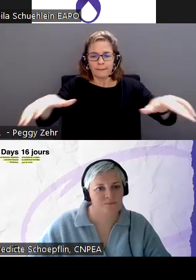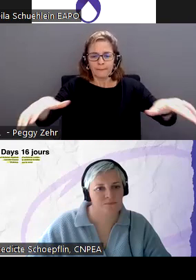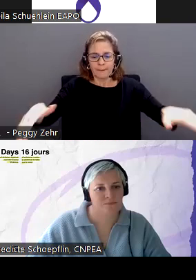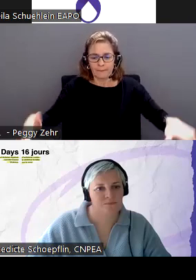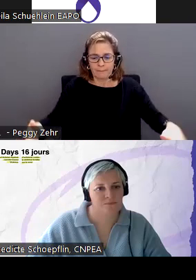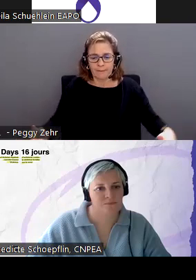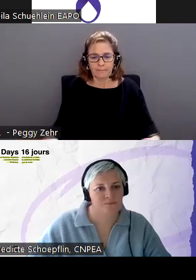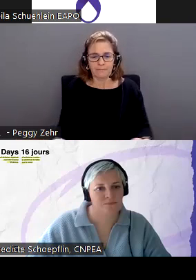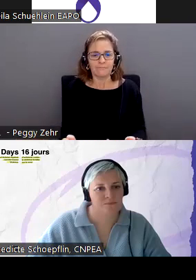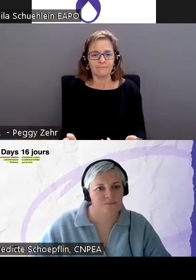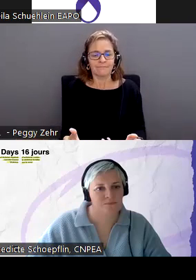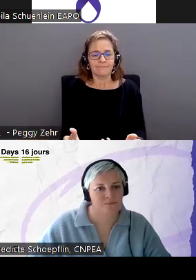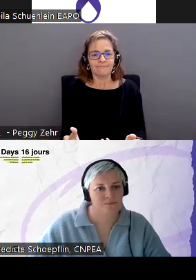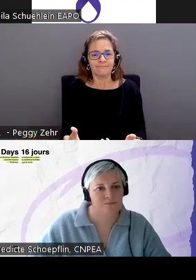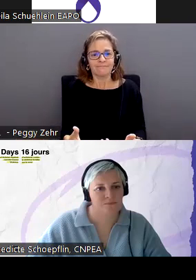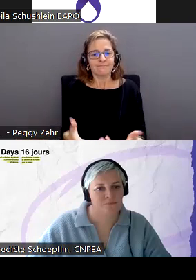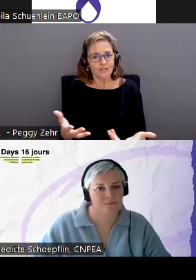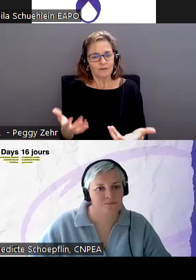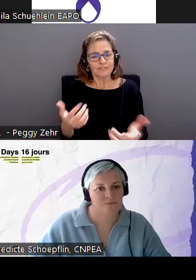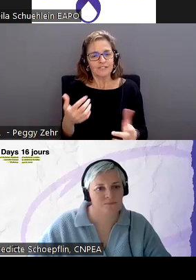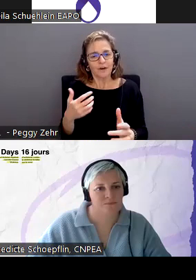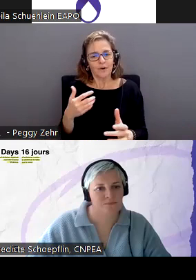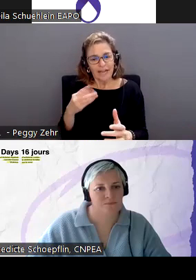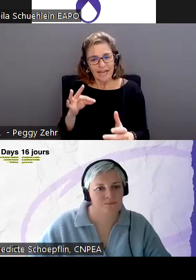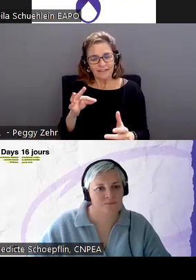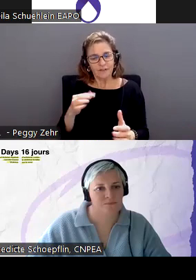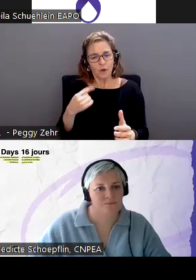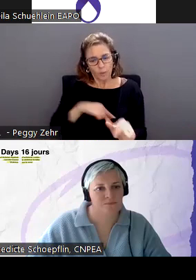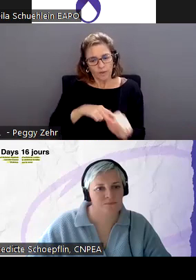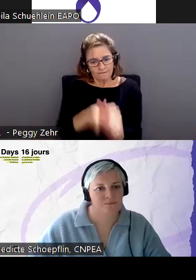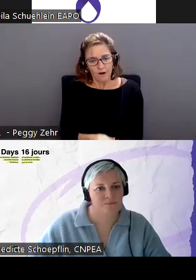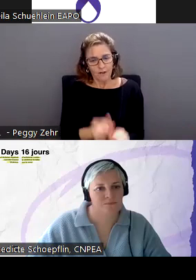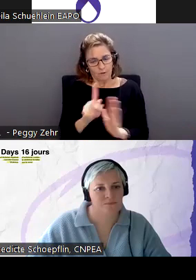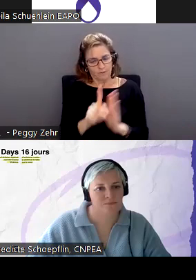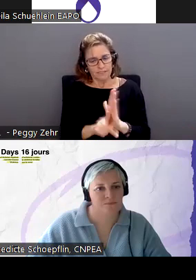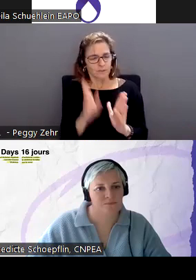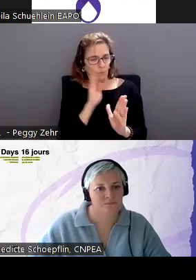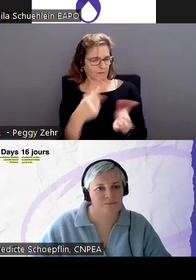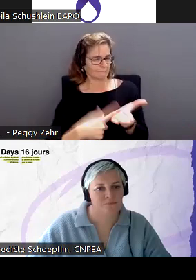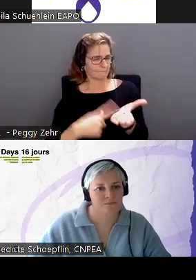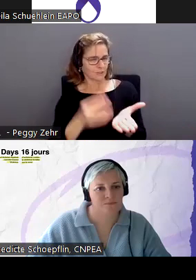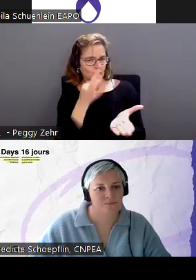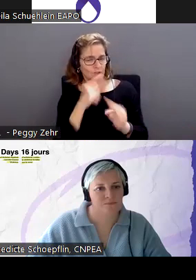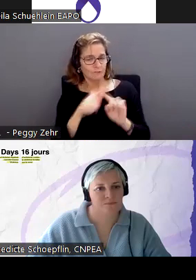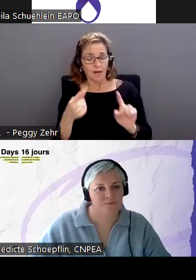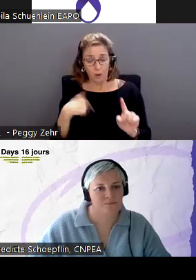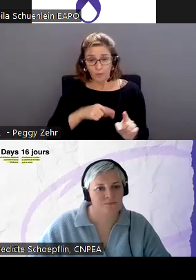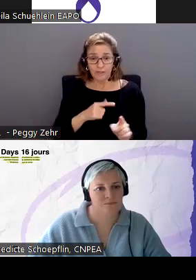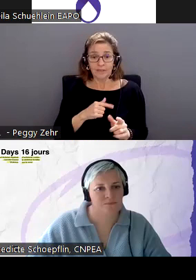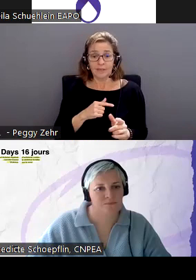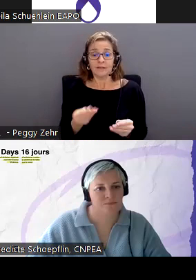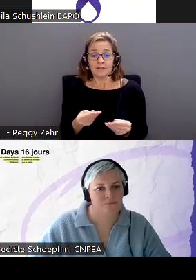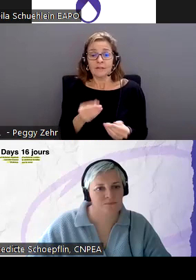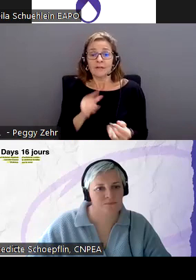that relationship according to the principles I'm going to talk about in a minute, that we can make a huge difference. This is not